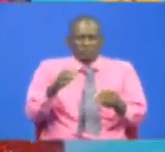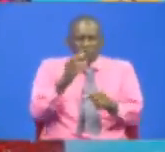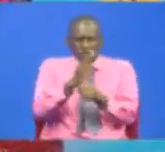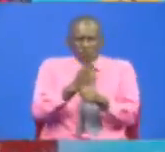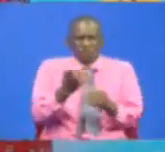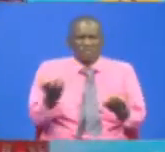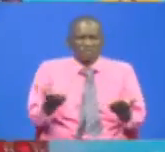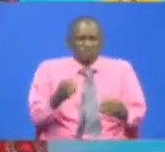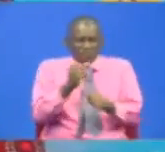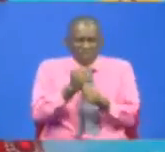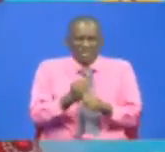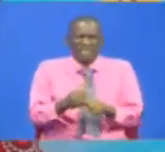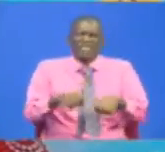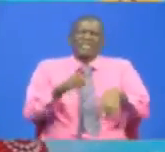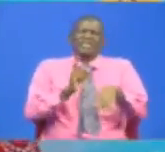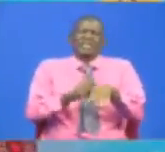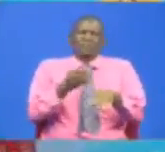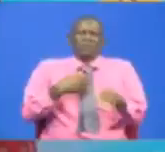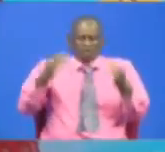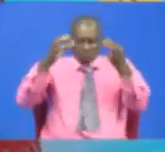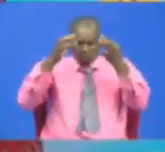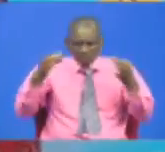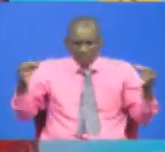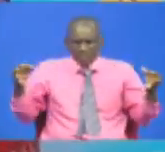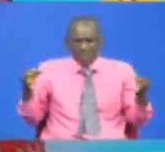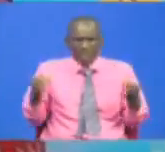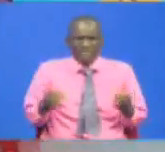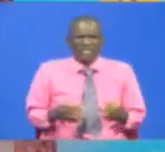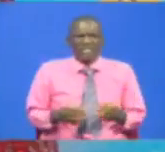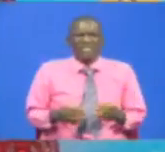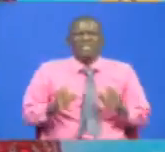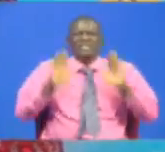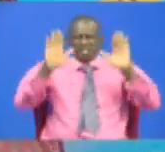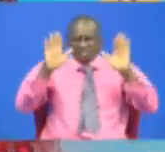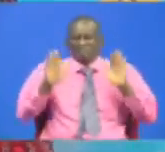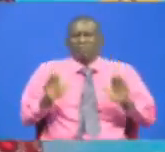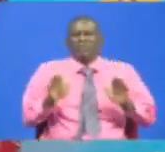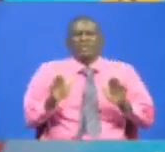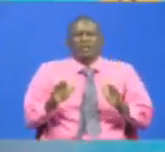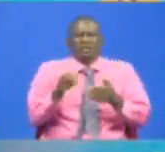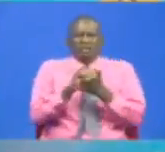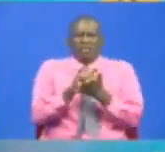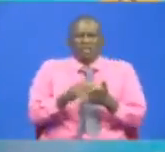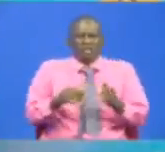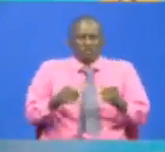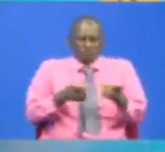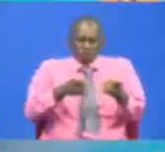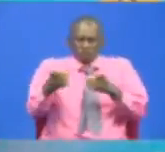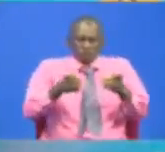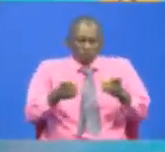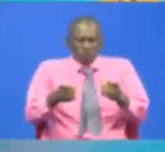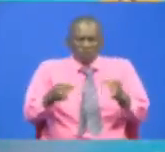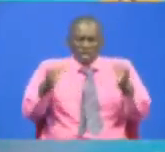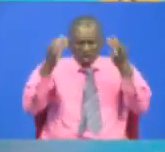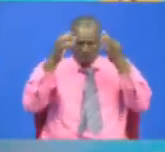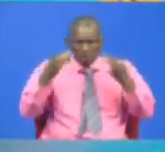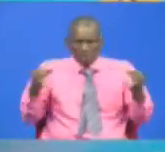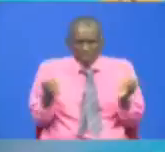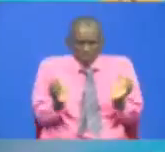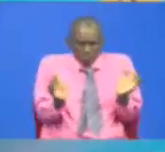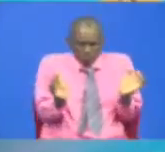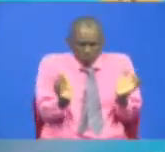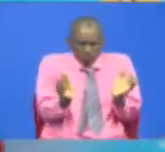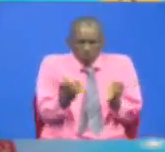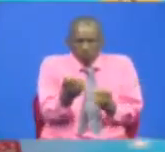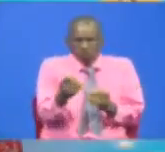Please, when you have got a wedding, it is very, very important that you contain a wedding to a very small number,